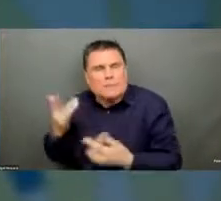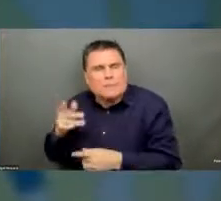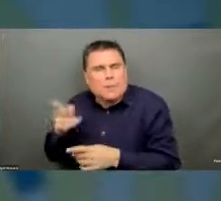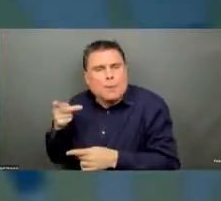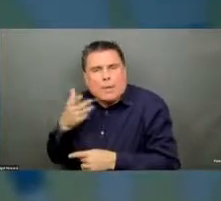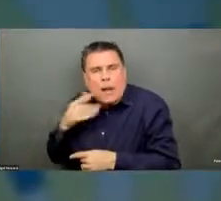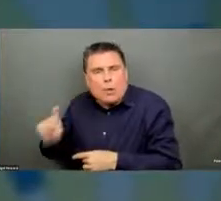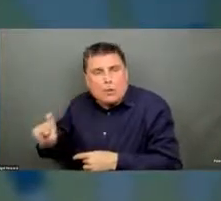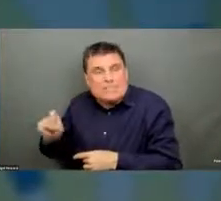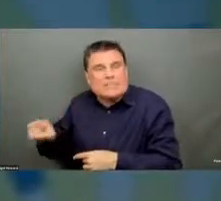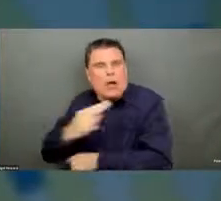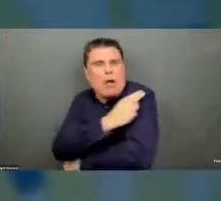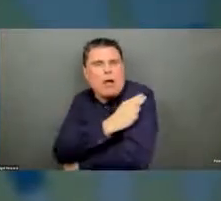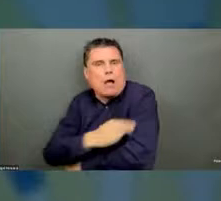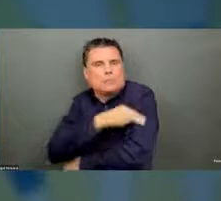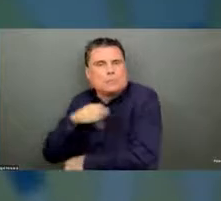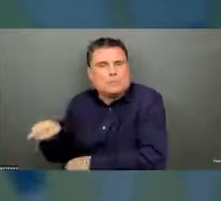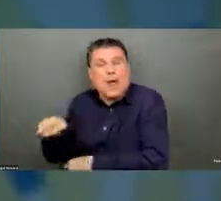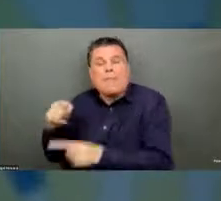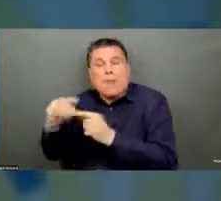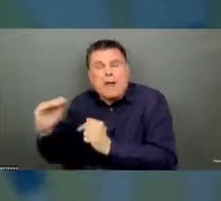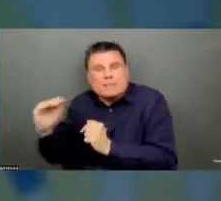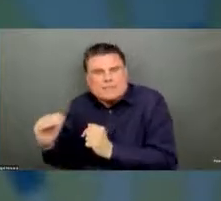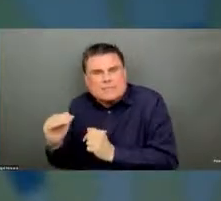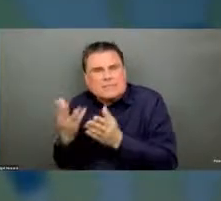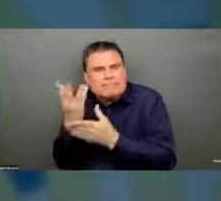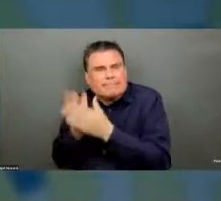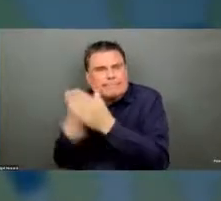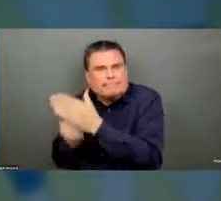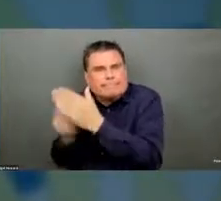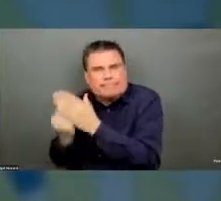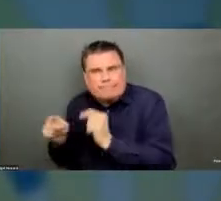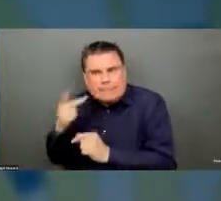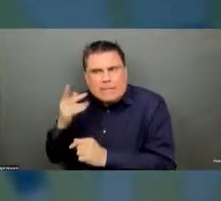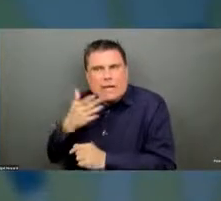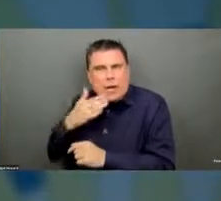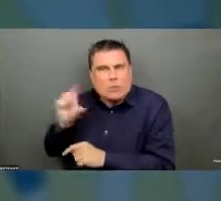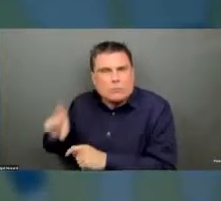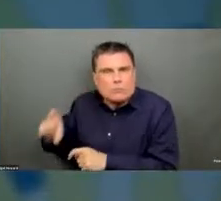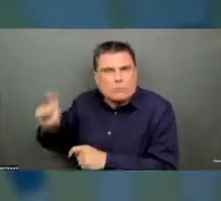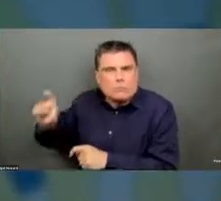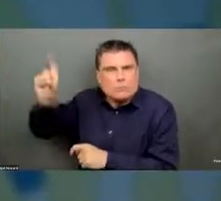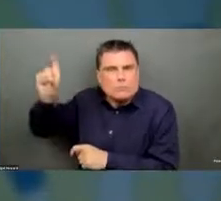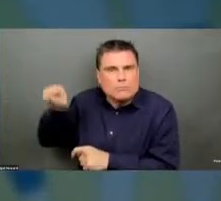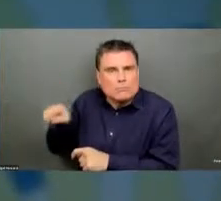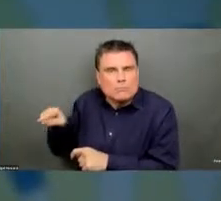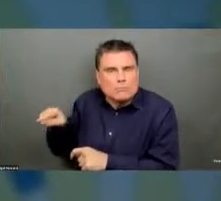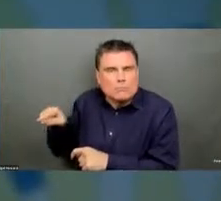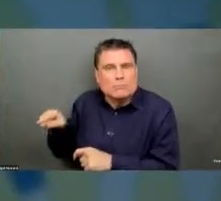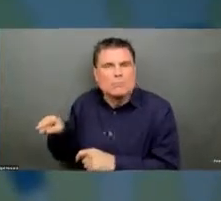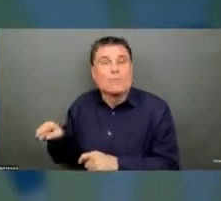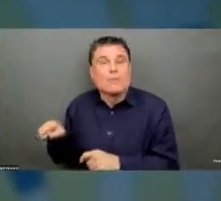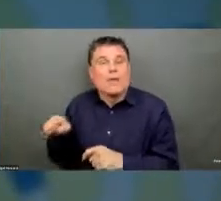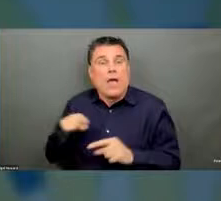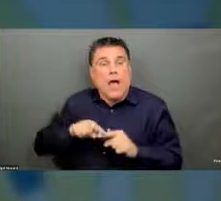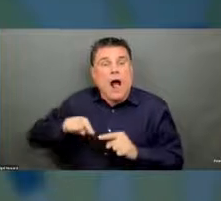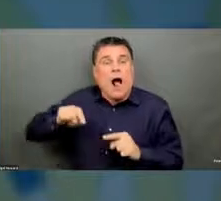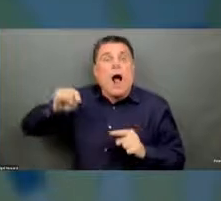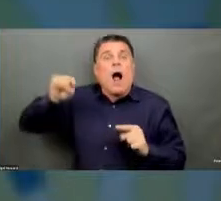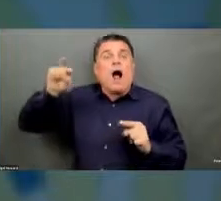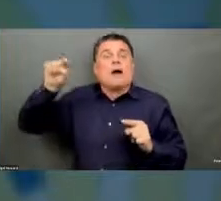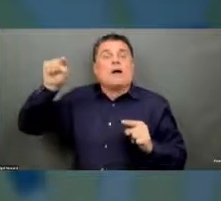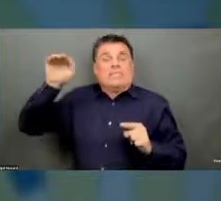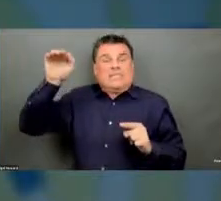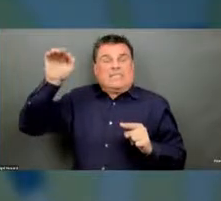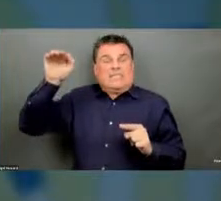now seen that our peak was somewhere in early December. We've come down since then. We had a